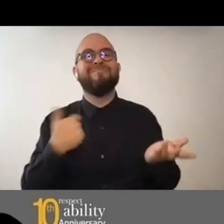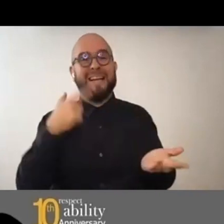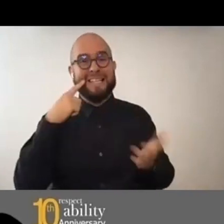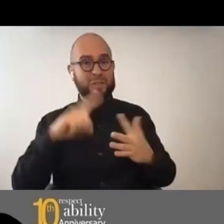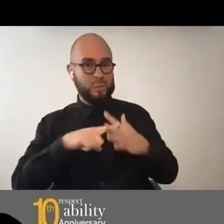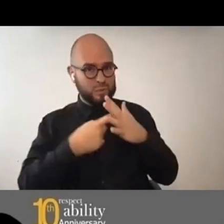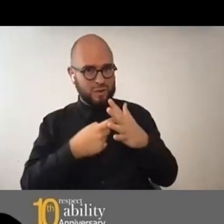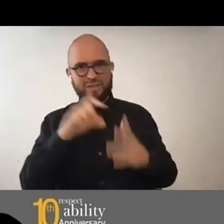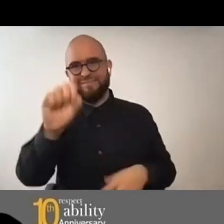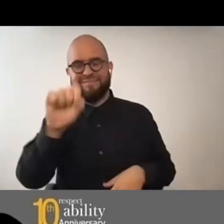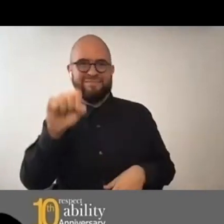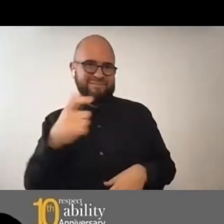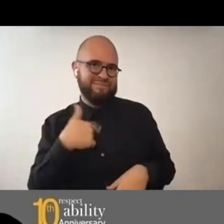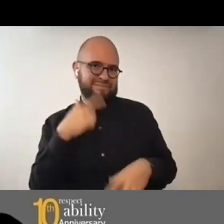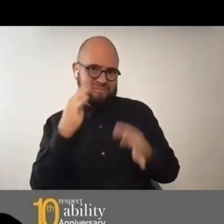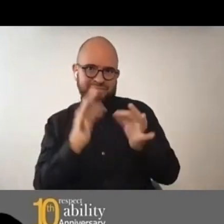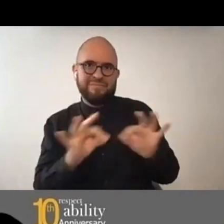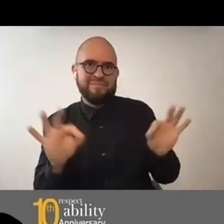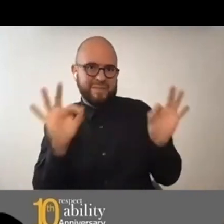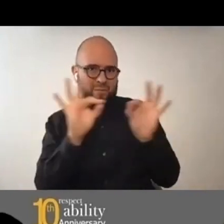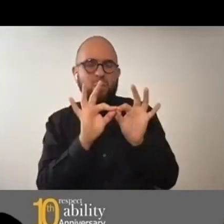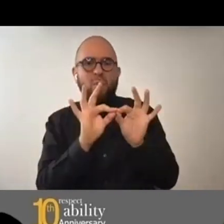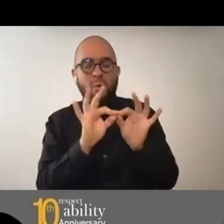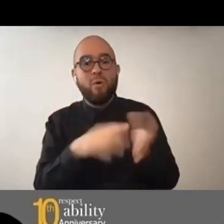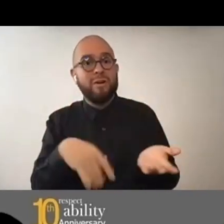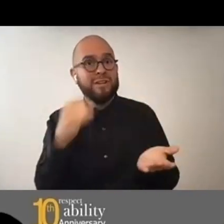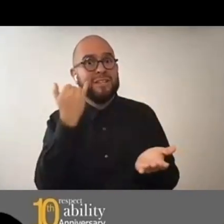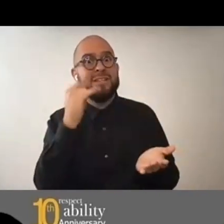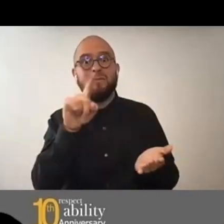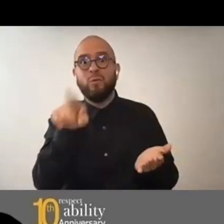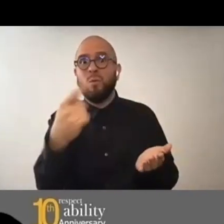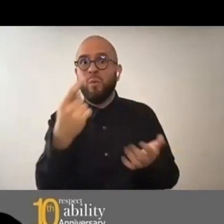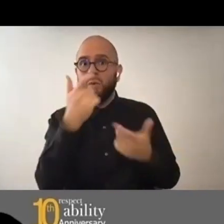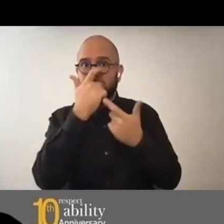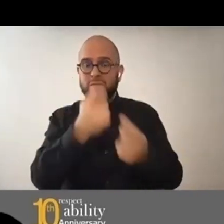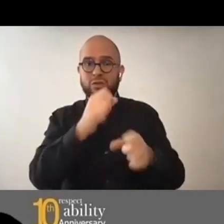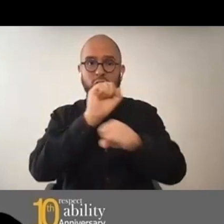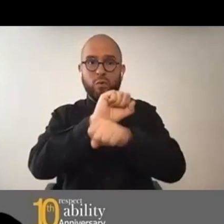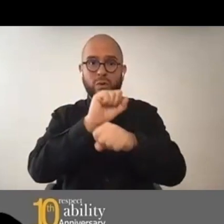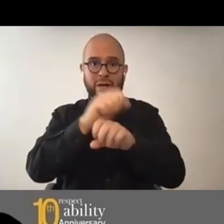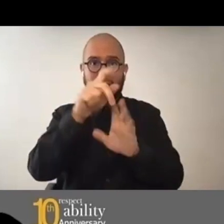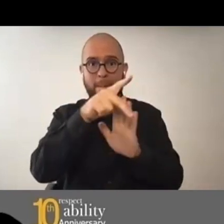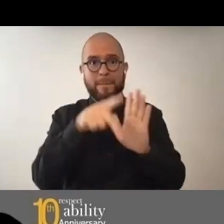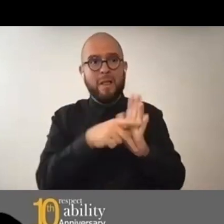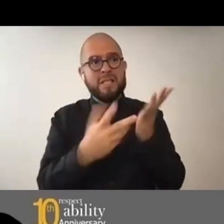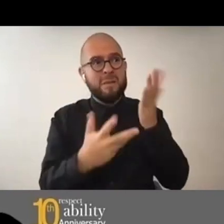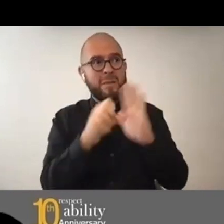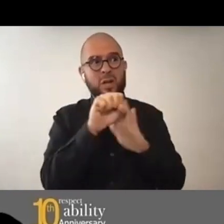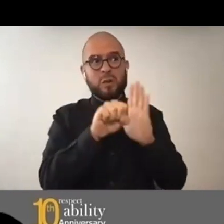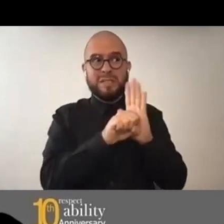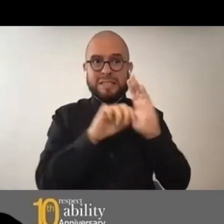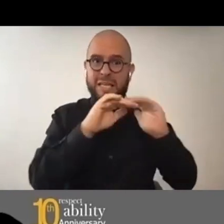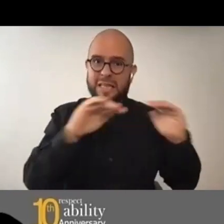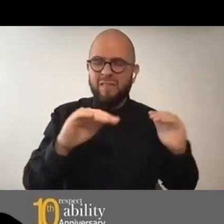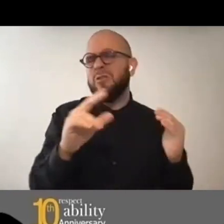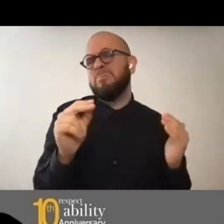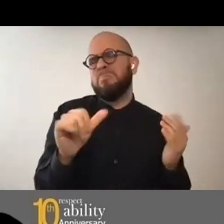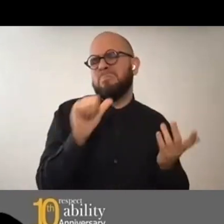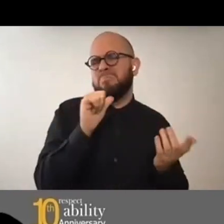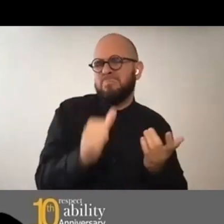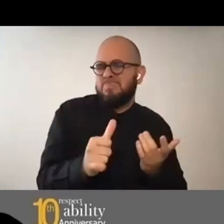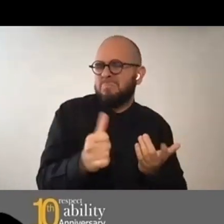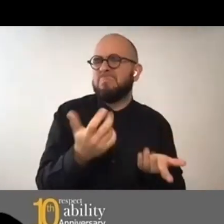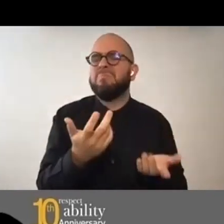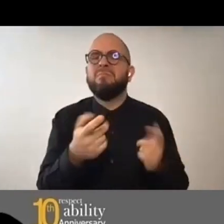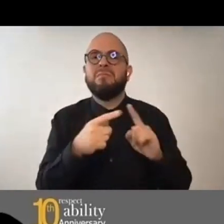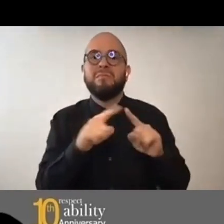would say it's pretty important. If you're only interested in working in policy on the state level, then perhaps not. Then,